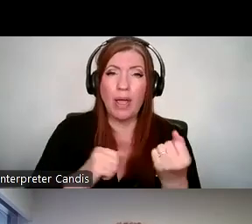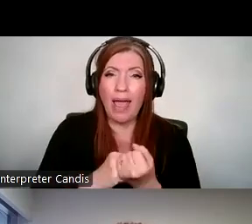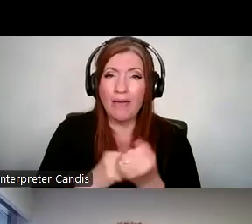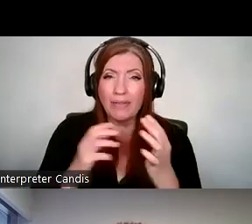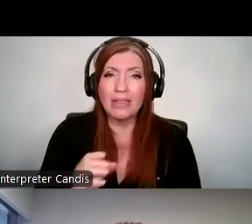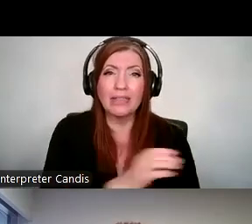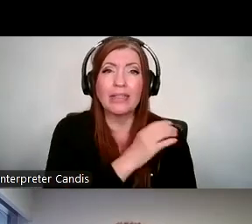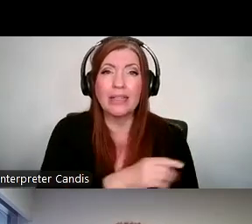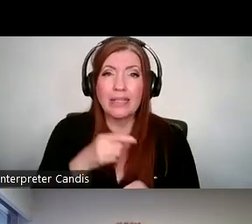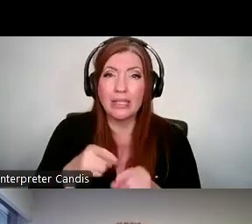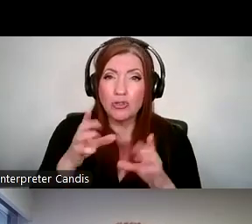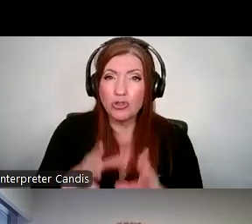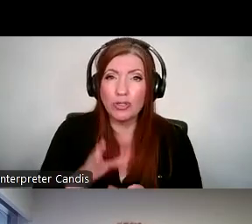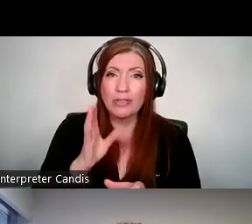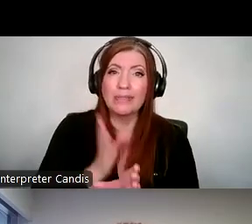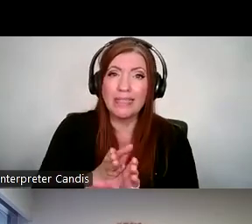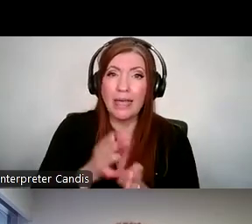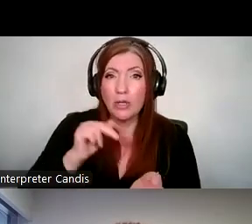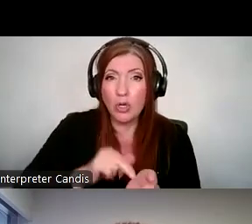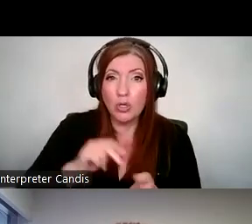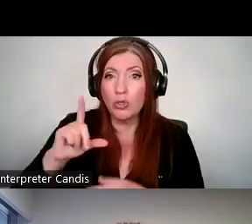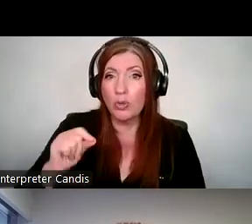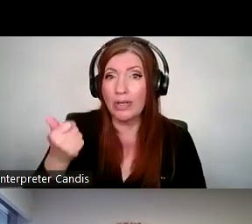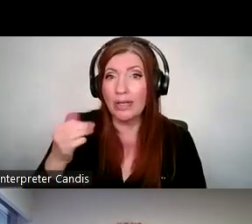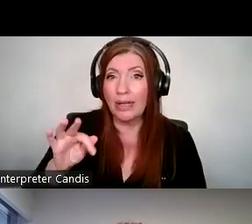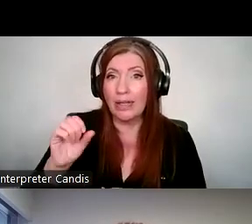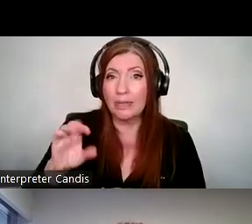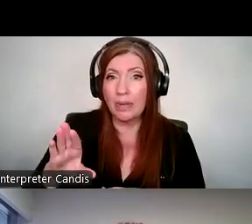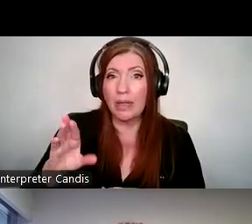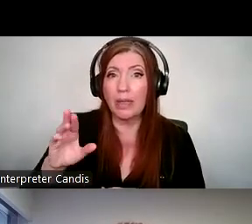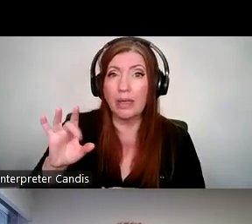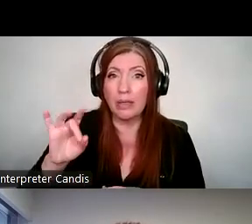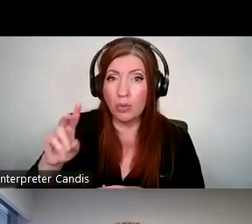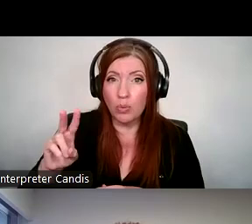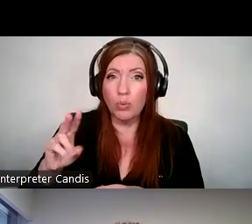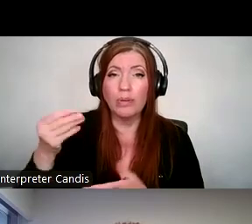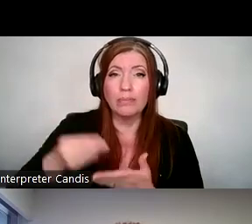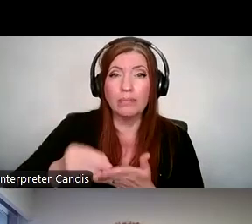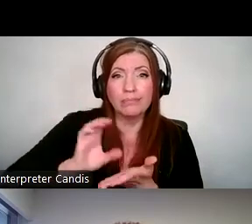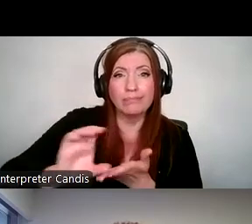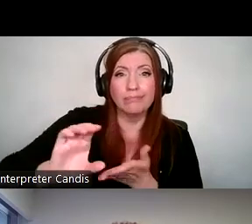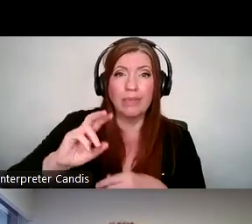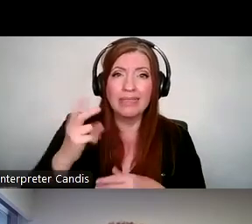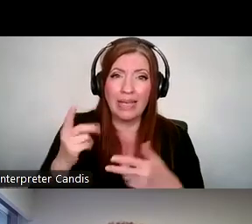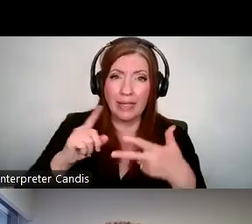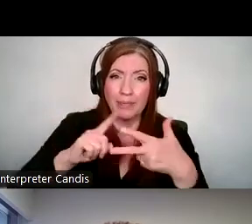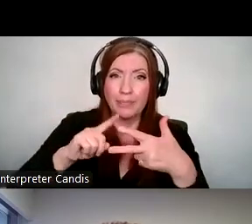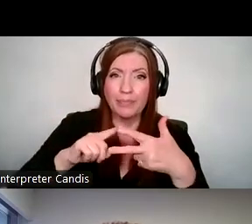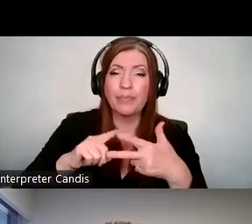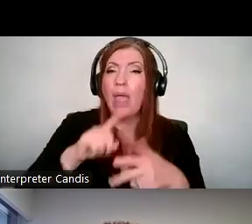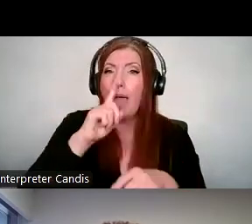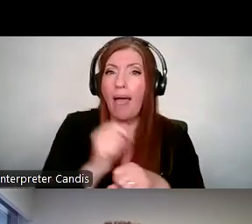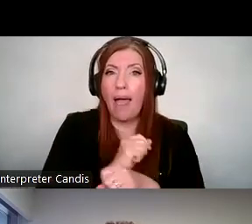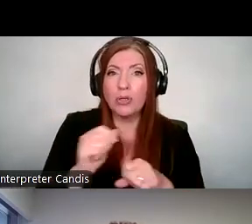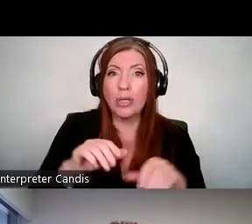nurse. In 2019, our SB 82 grant, the second round, we actually introduced